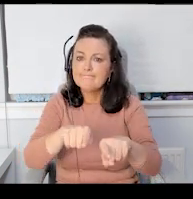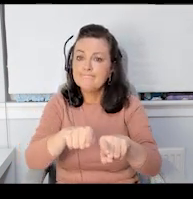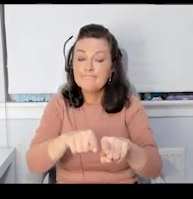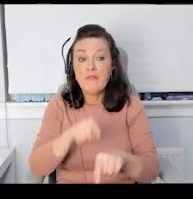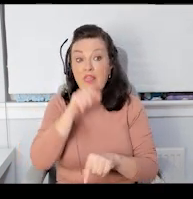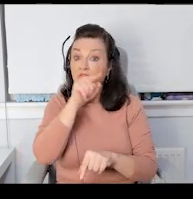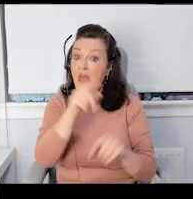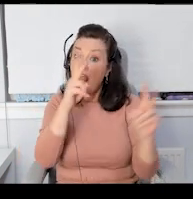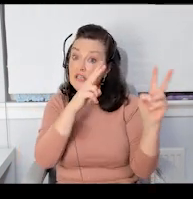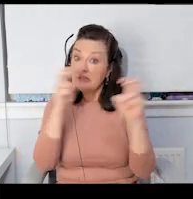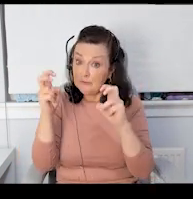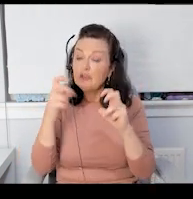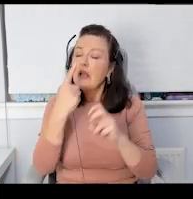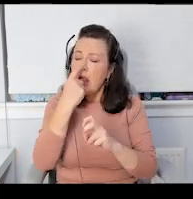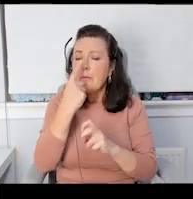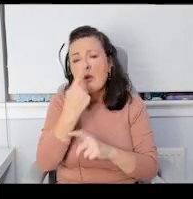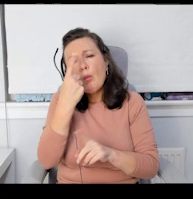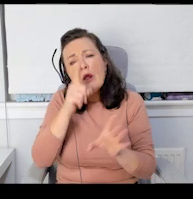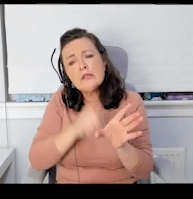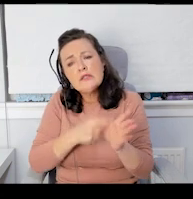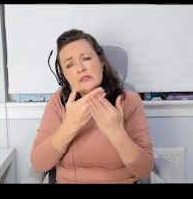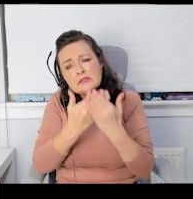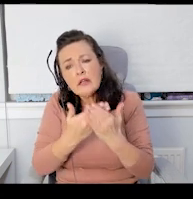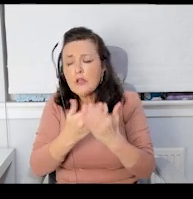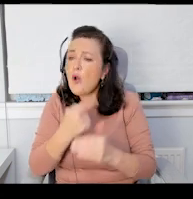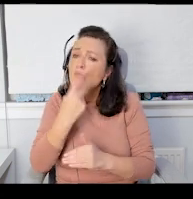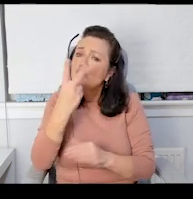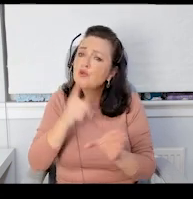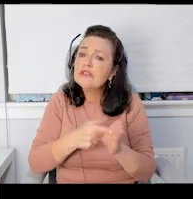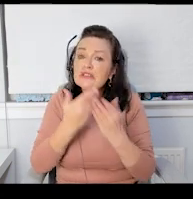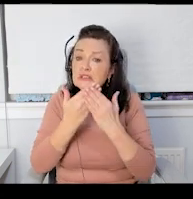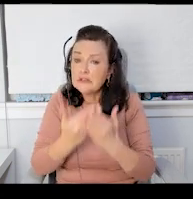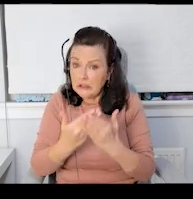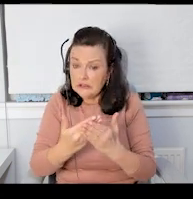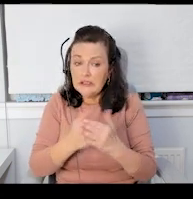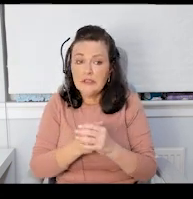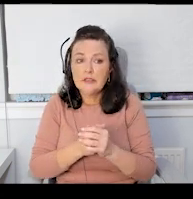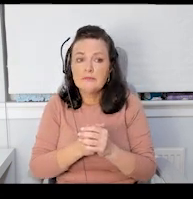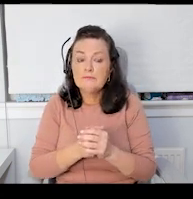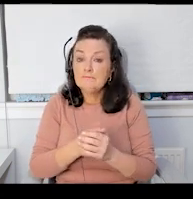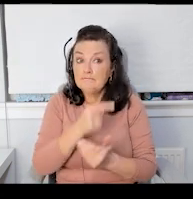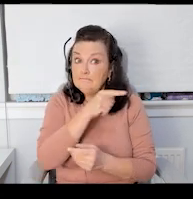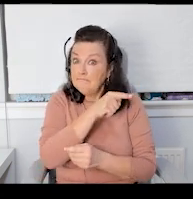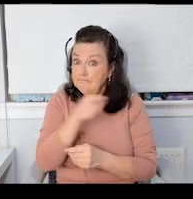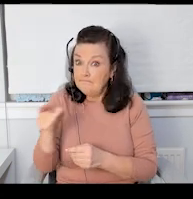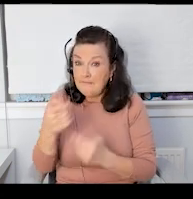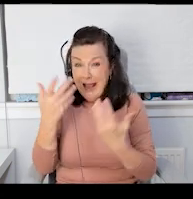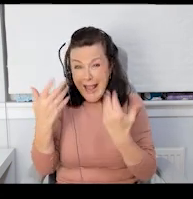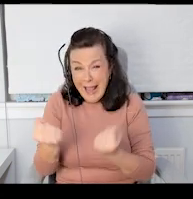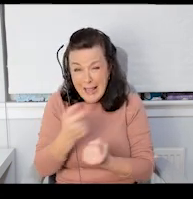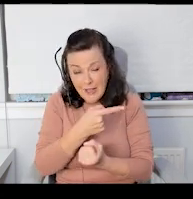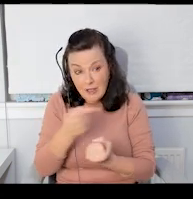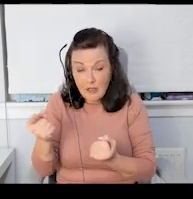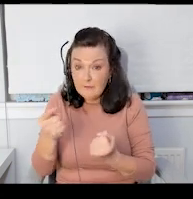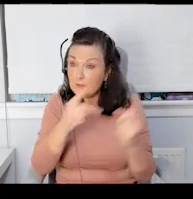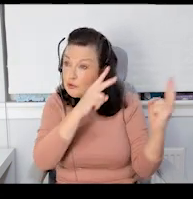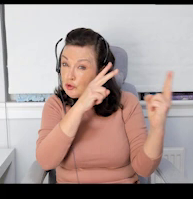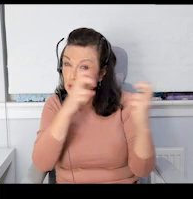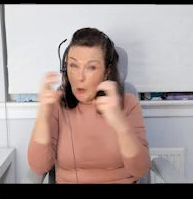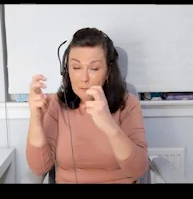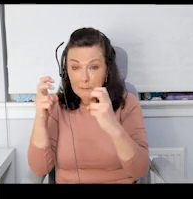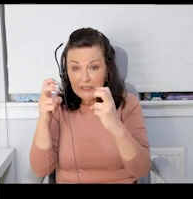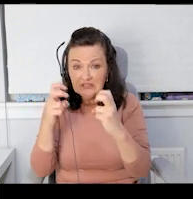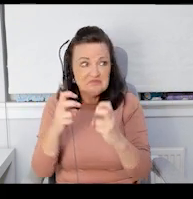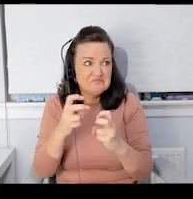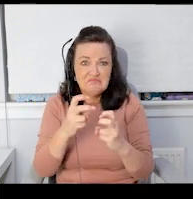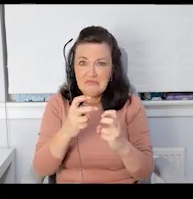over 1 or 2 years. Foundation apprenticeships are currently available in subjects that support key growth areas, including engineering,